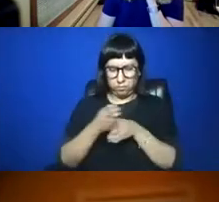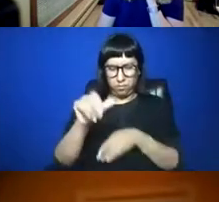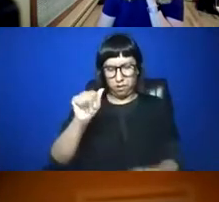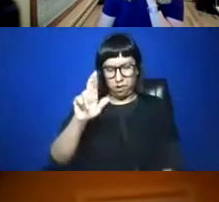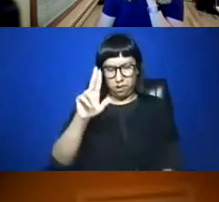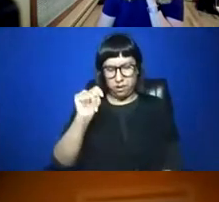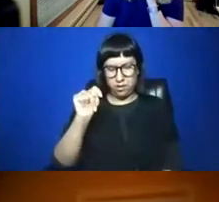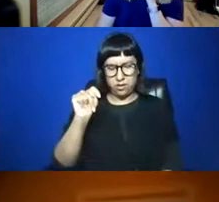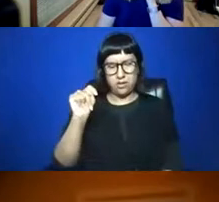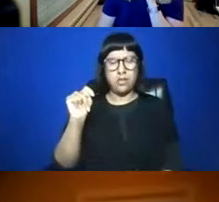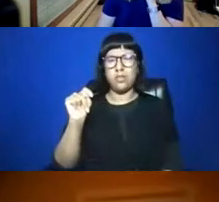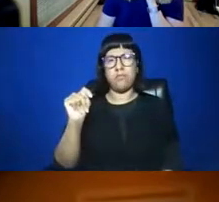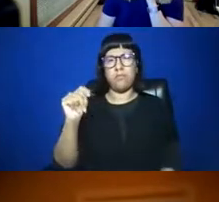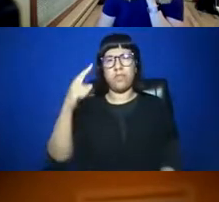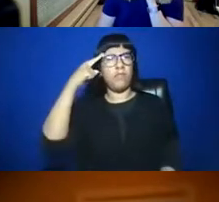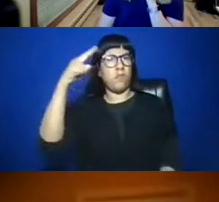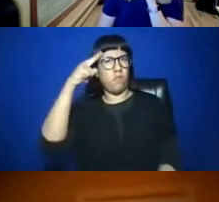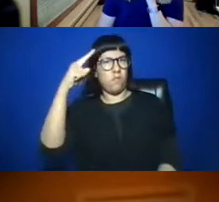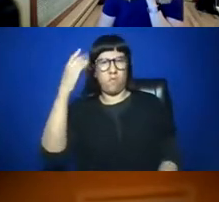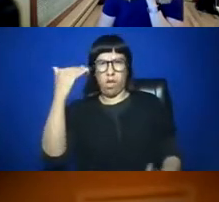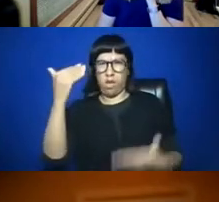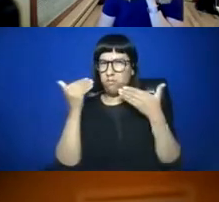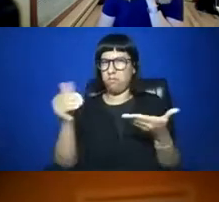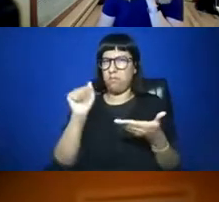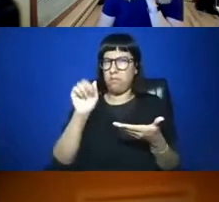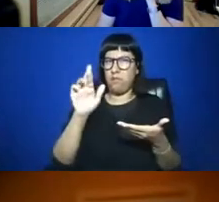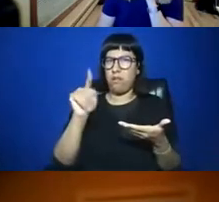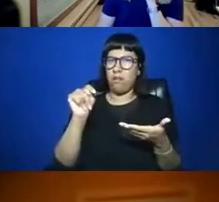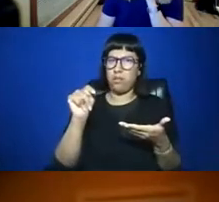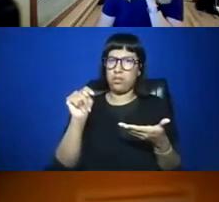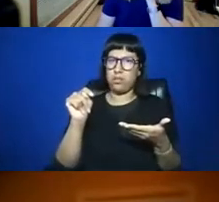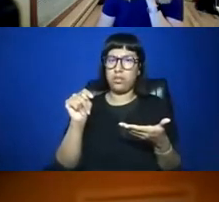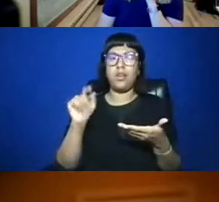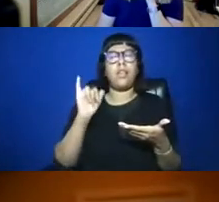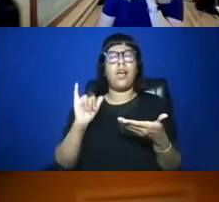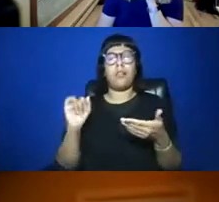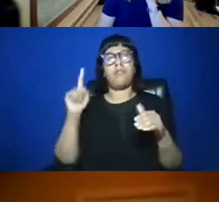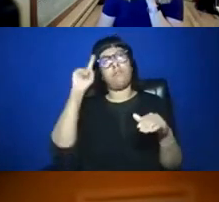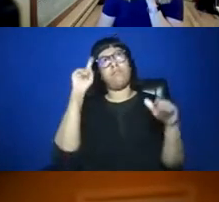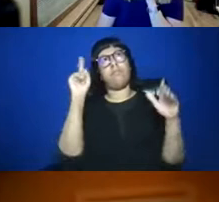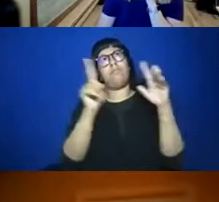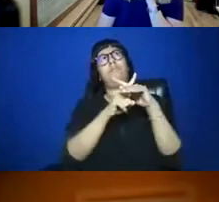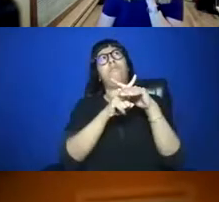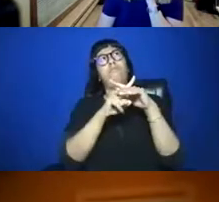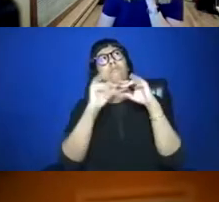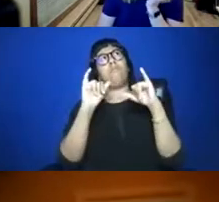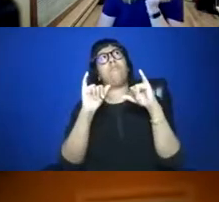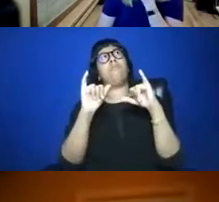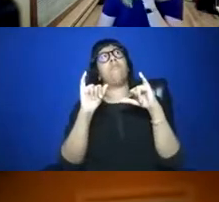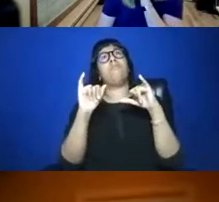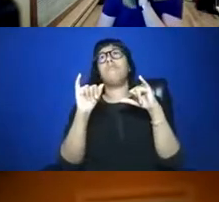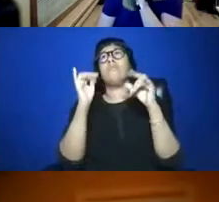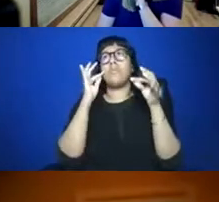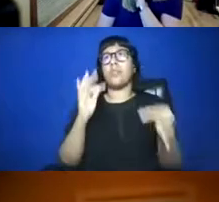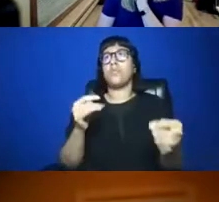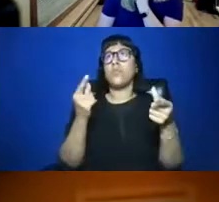What's the purpose of doing art? So with this question, I start to go out